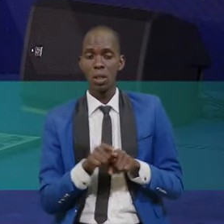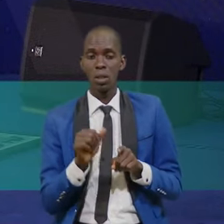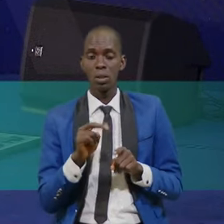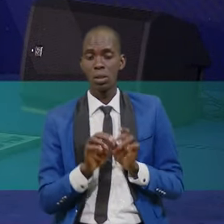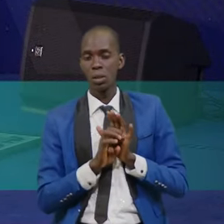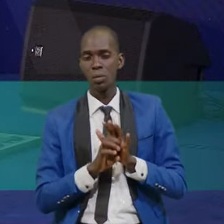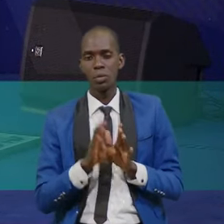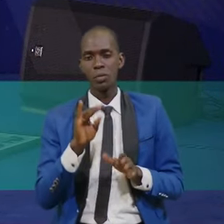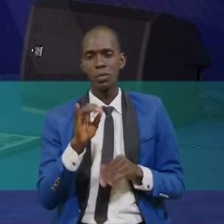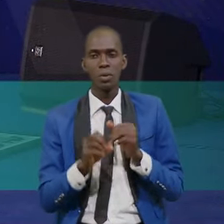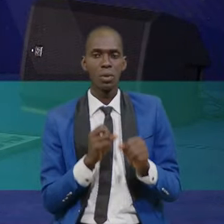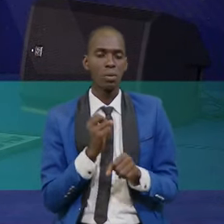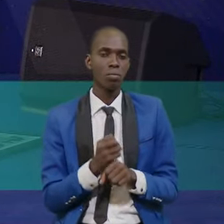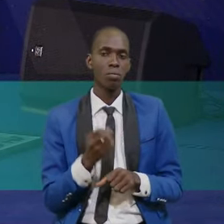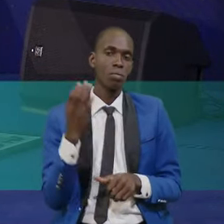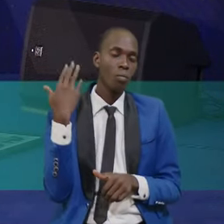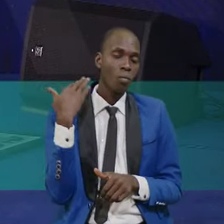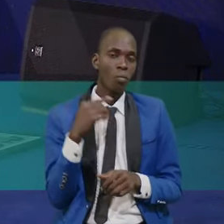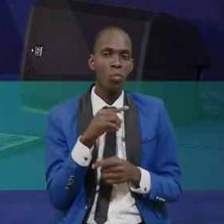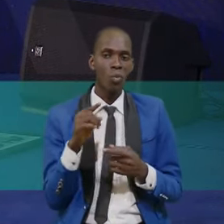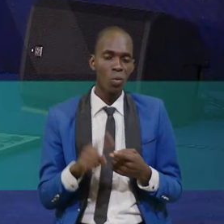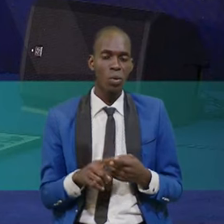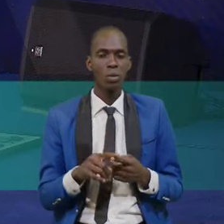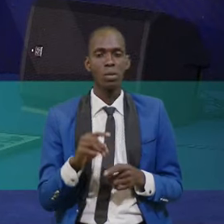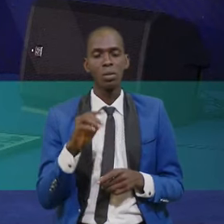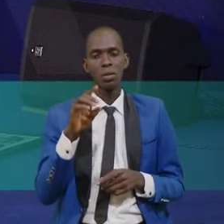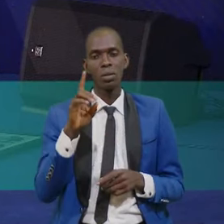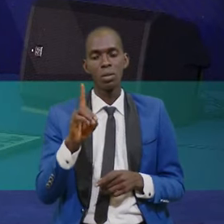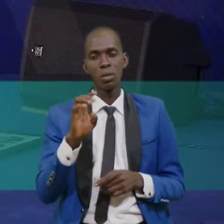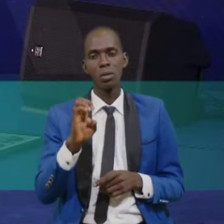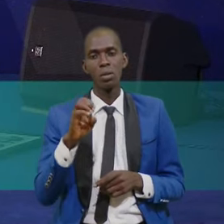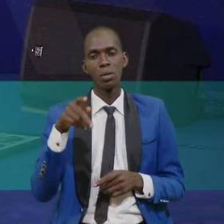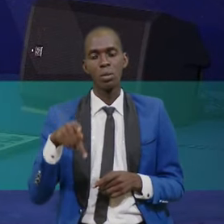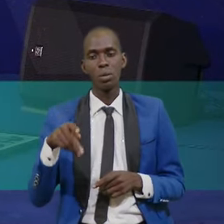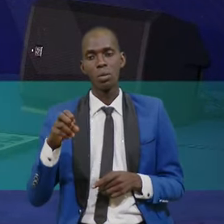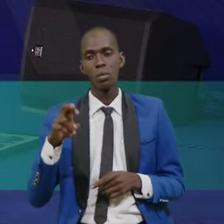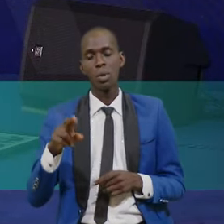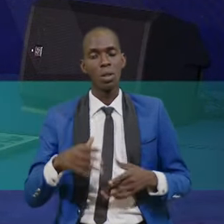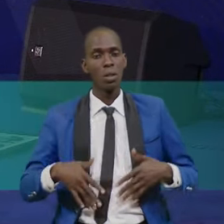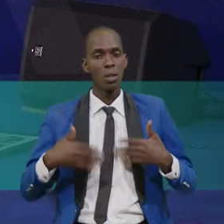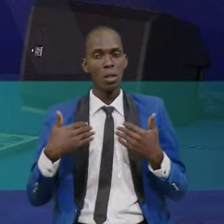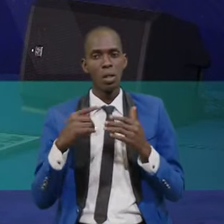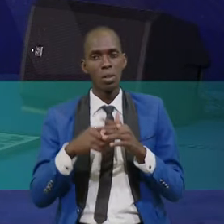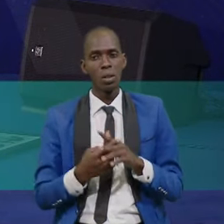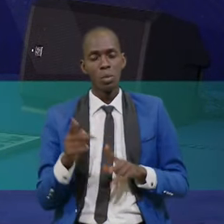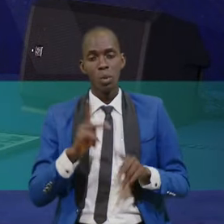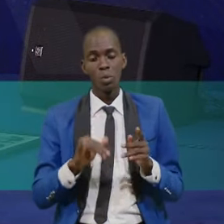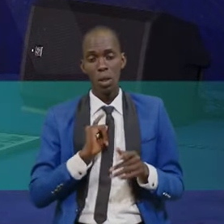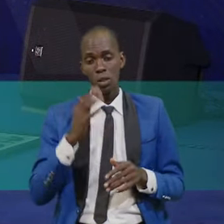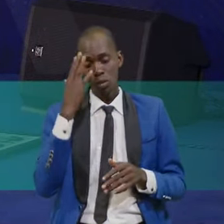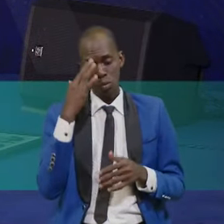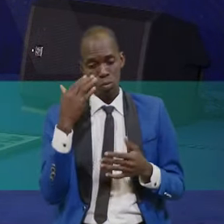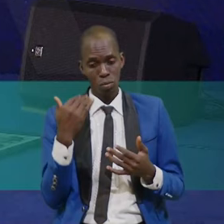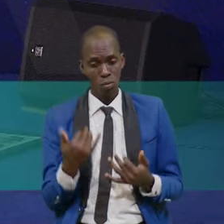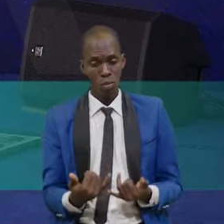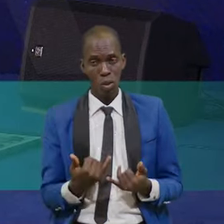ago when DEEPERLIFE was started, many of the people I know now, I didn't know them.